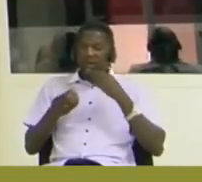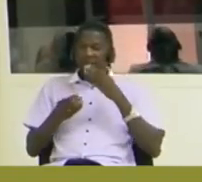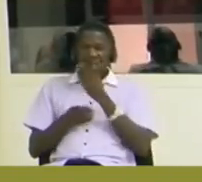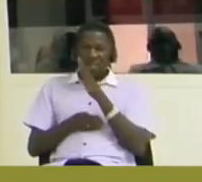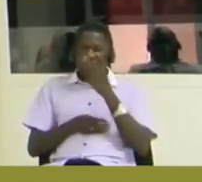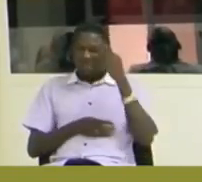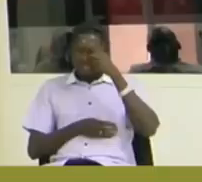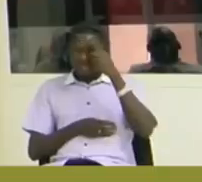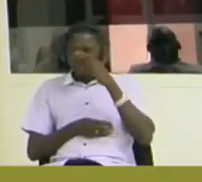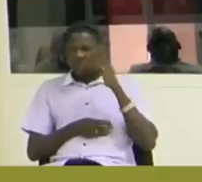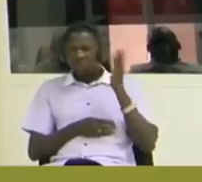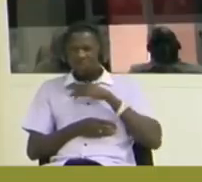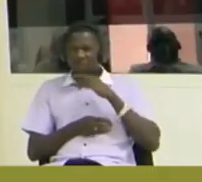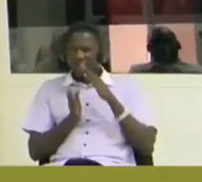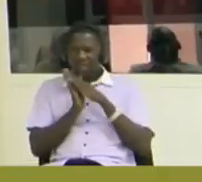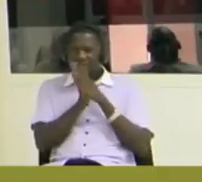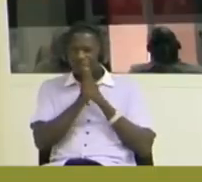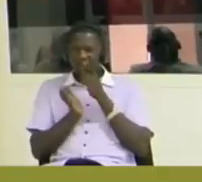lie against you?